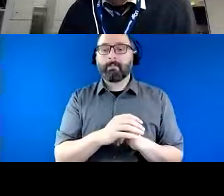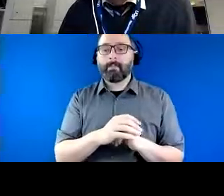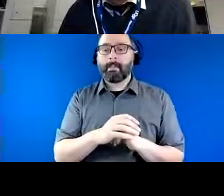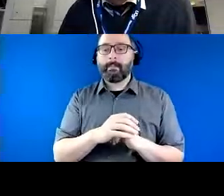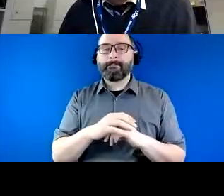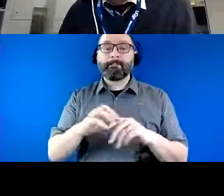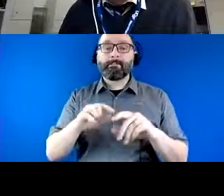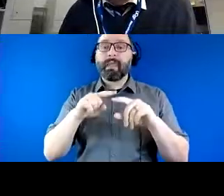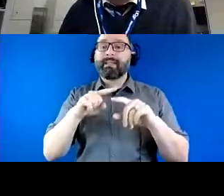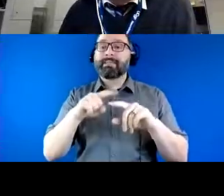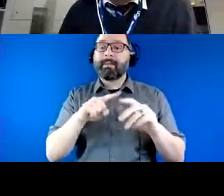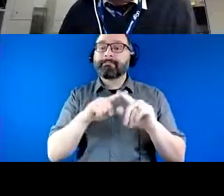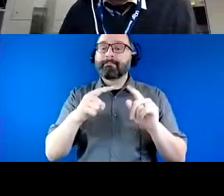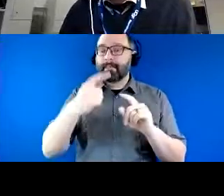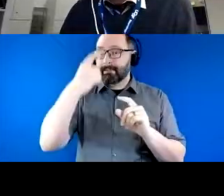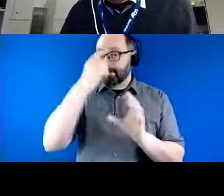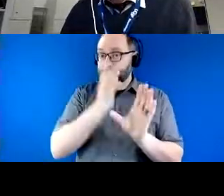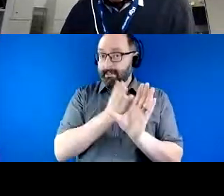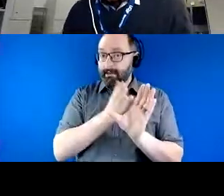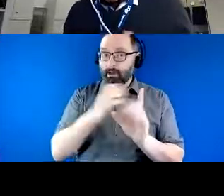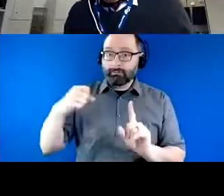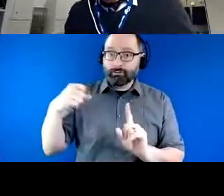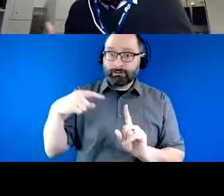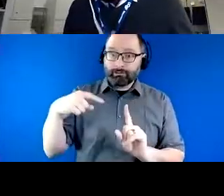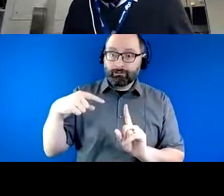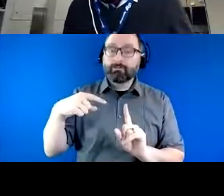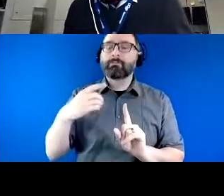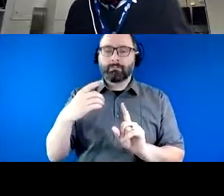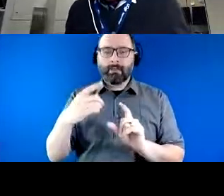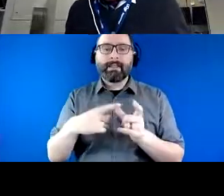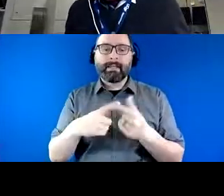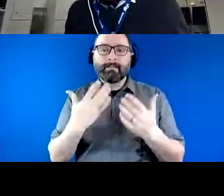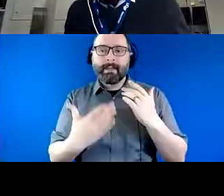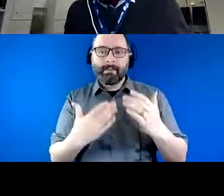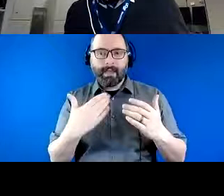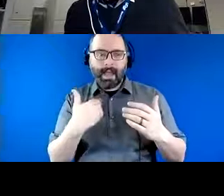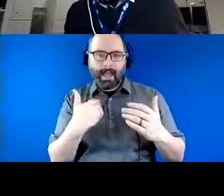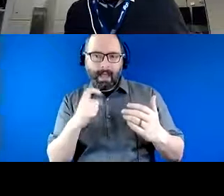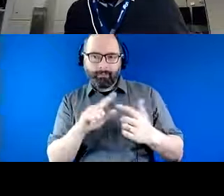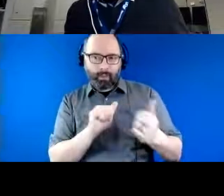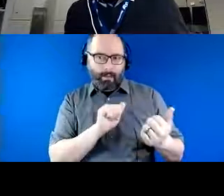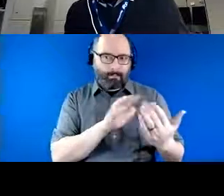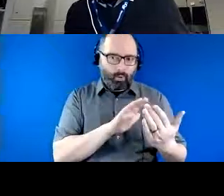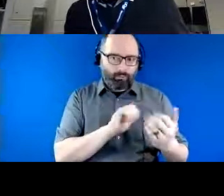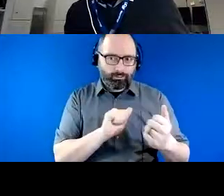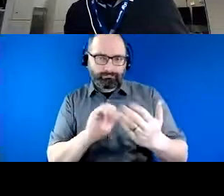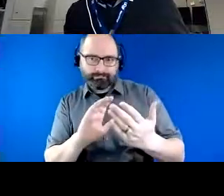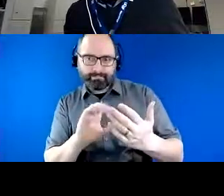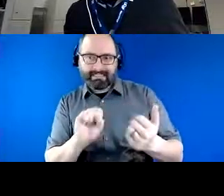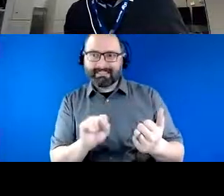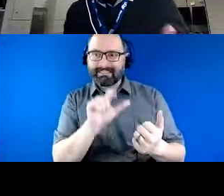what psychological triggers you have, you may need to approach the style as in